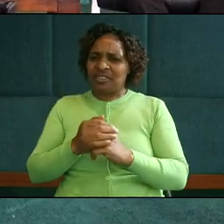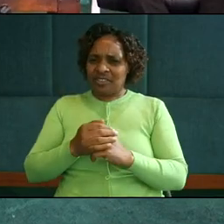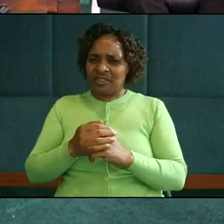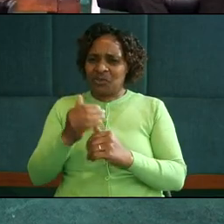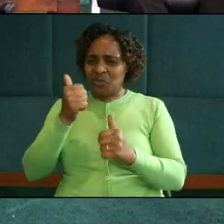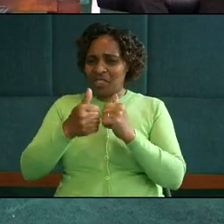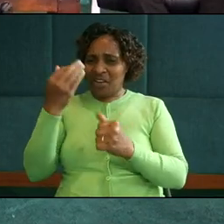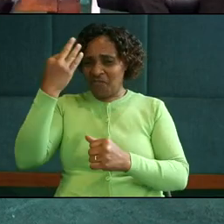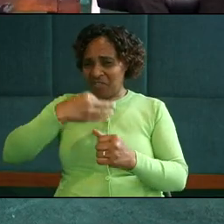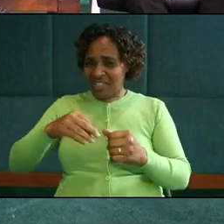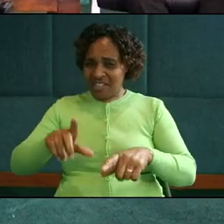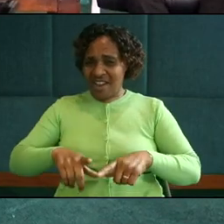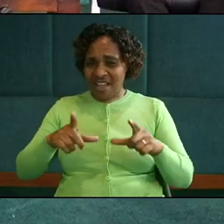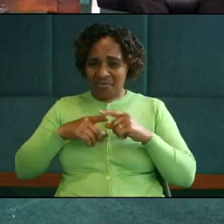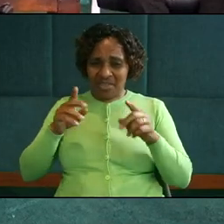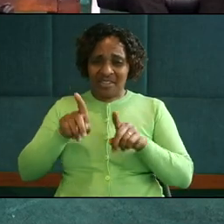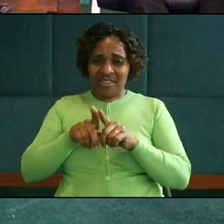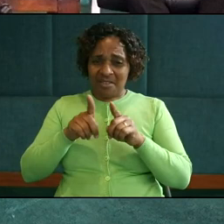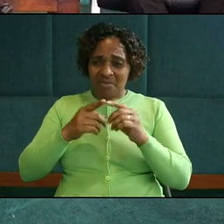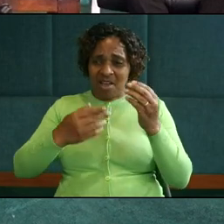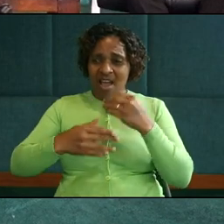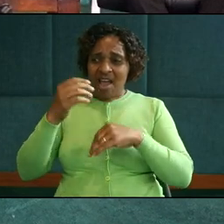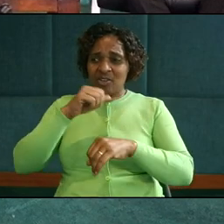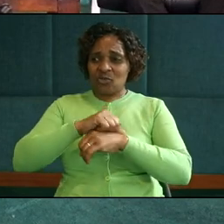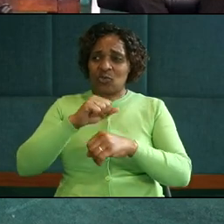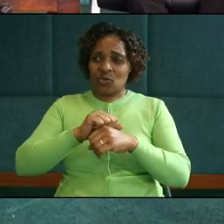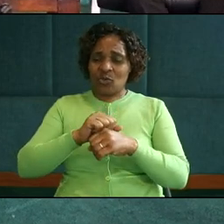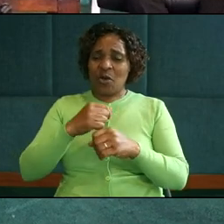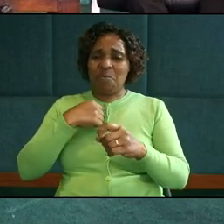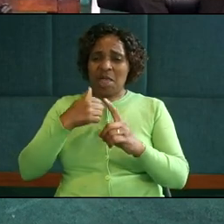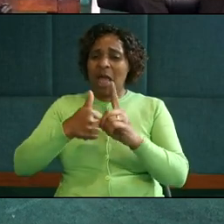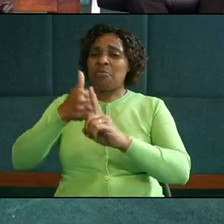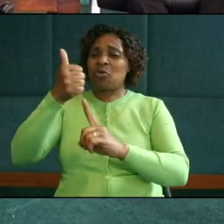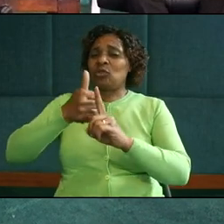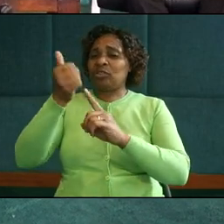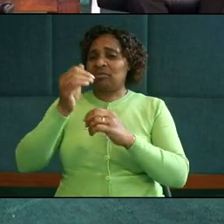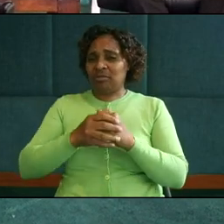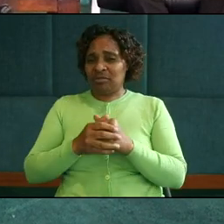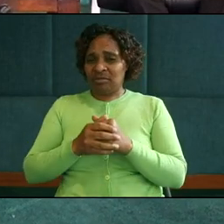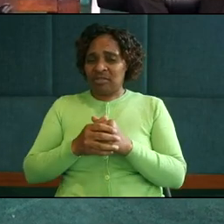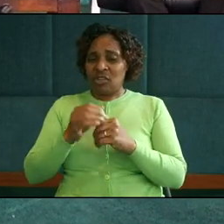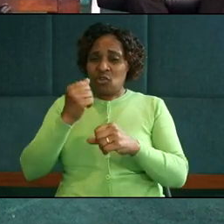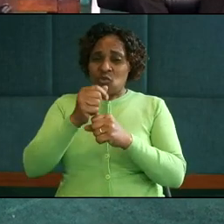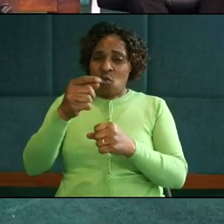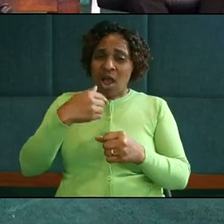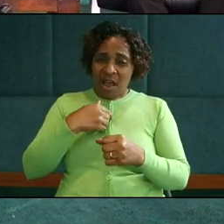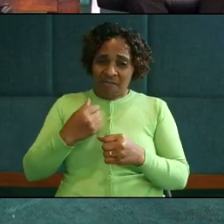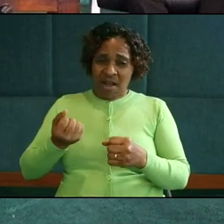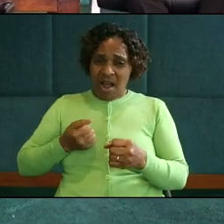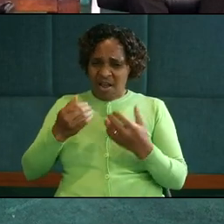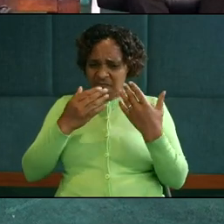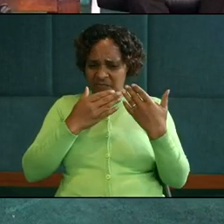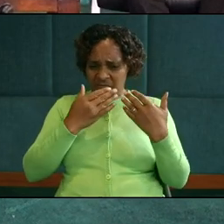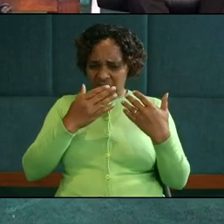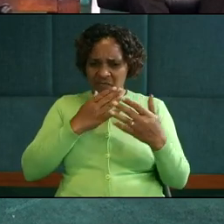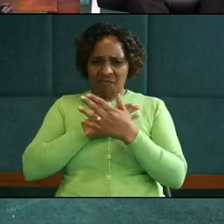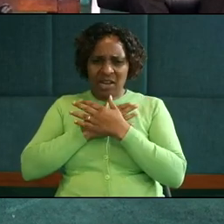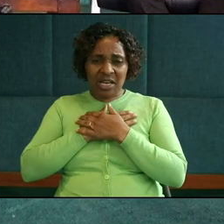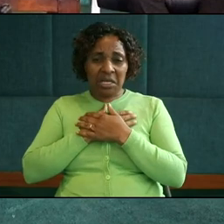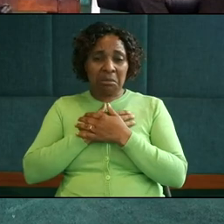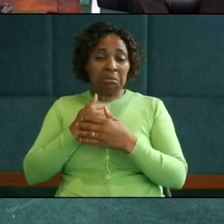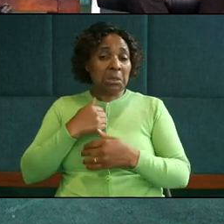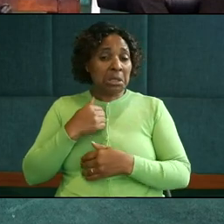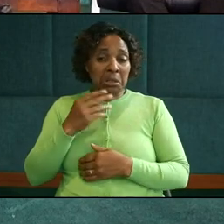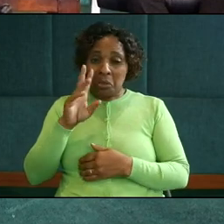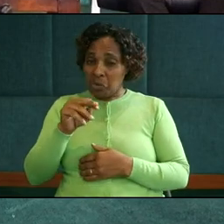life was, like, in high school, I was being mocked. I was just being asked, "Oye, do you have a girlfriend?" I was like, "No, I've never had a